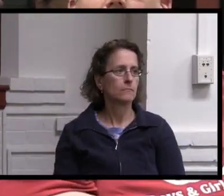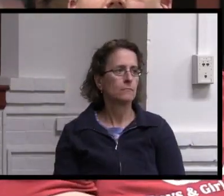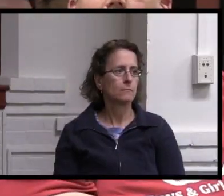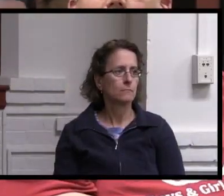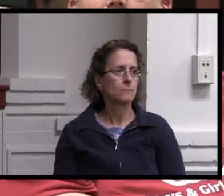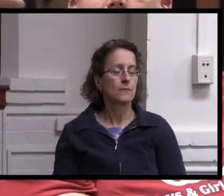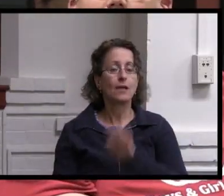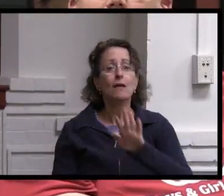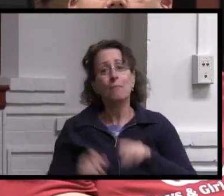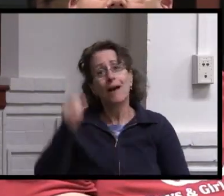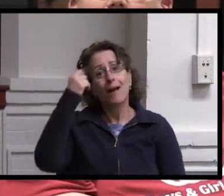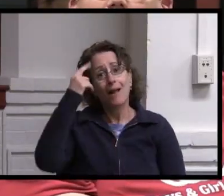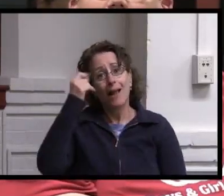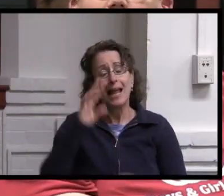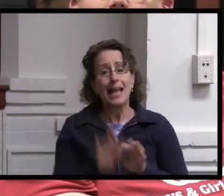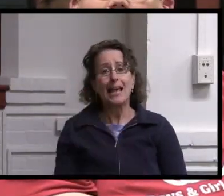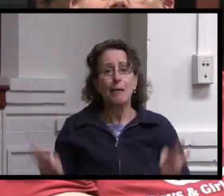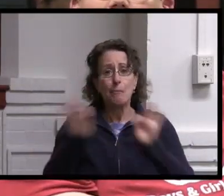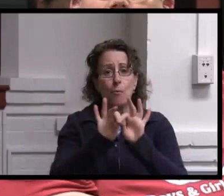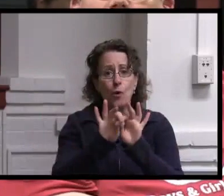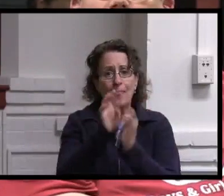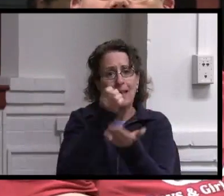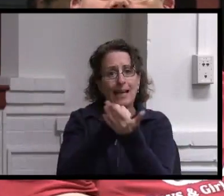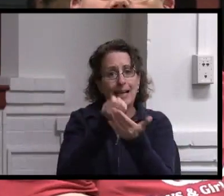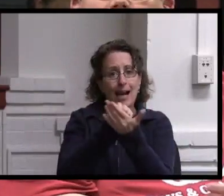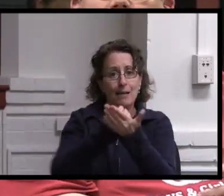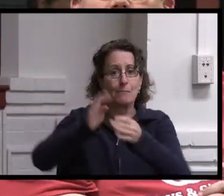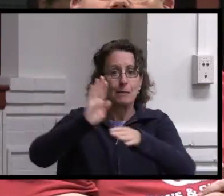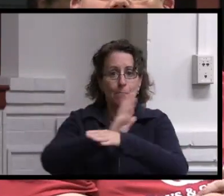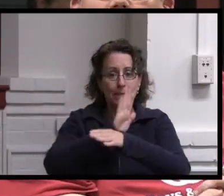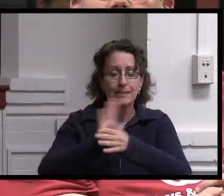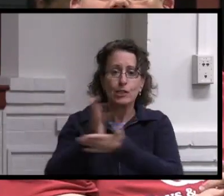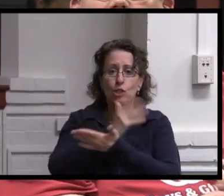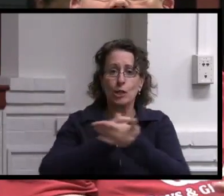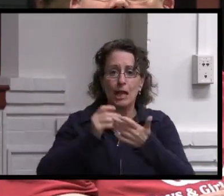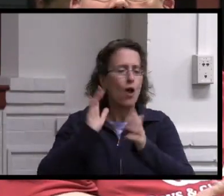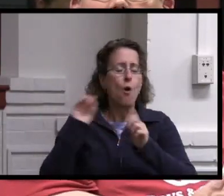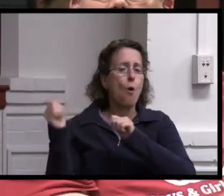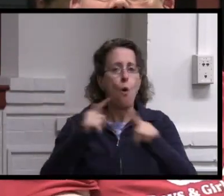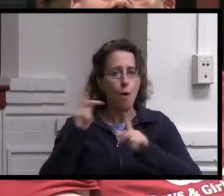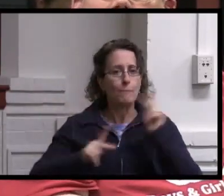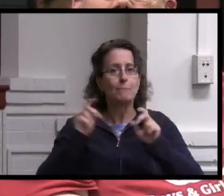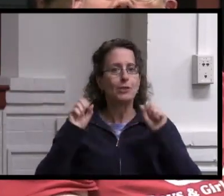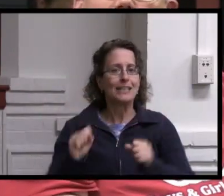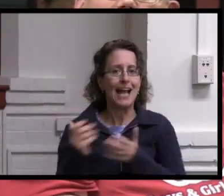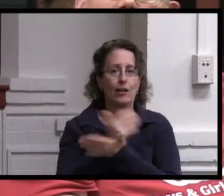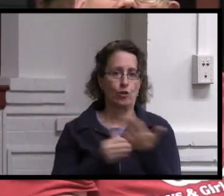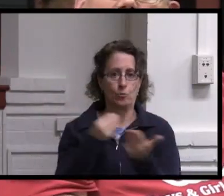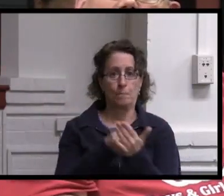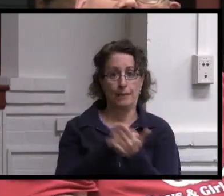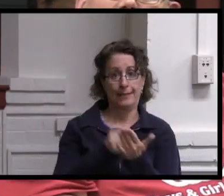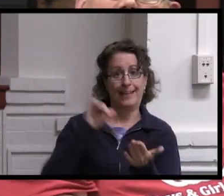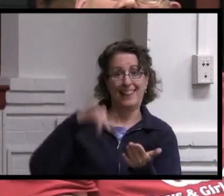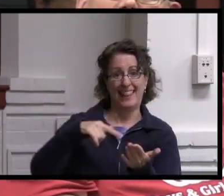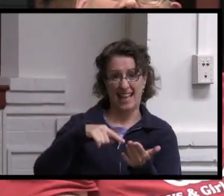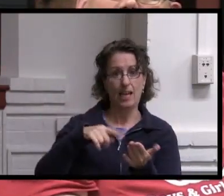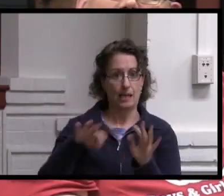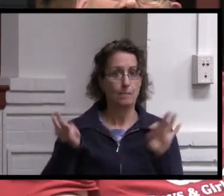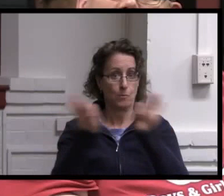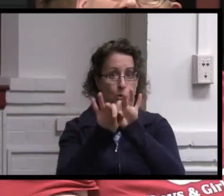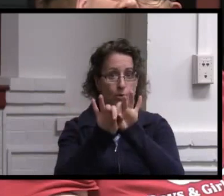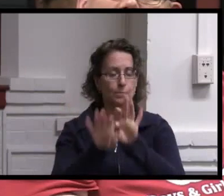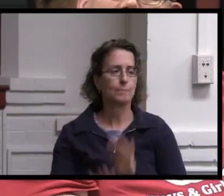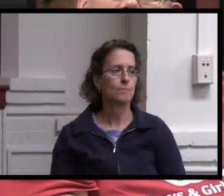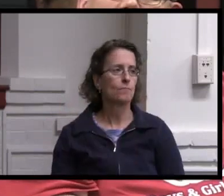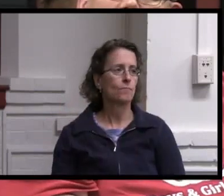economy works for all families. And the key word is all. And what that's led me to do in my role